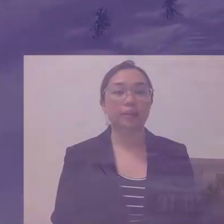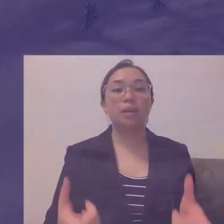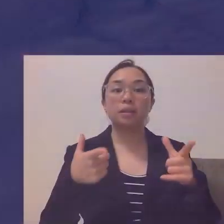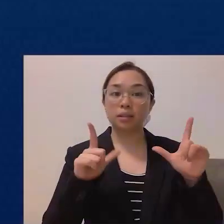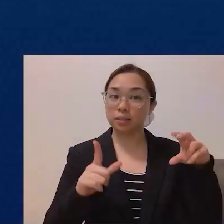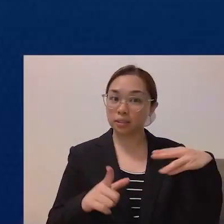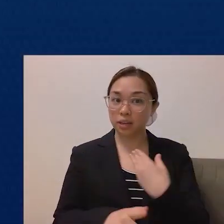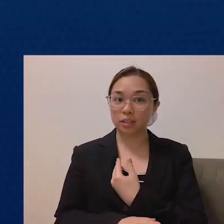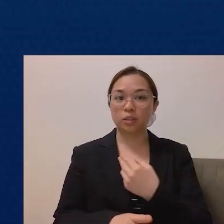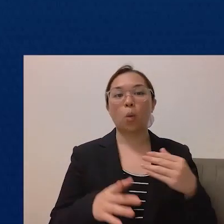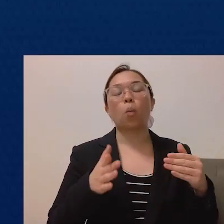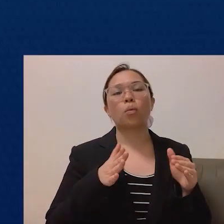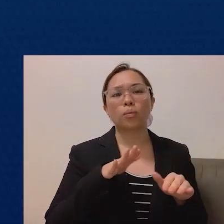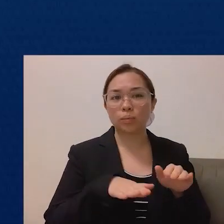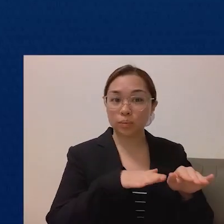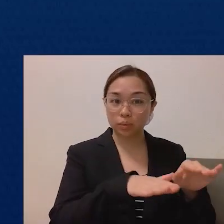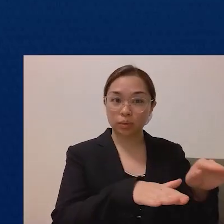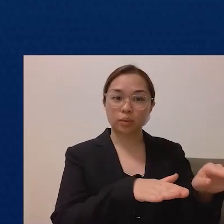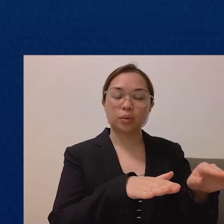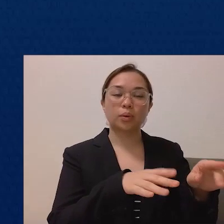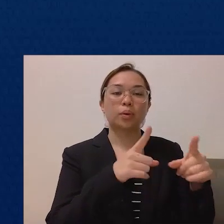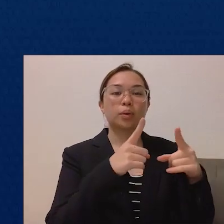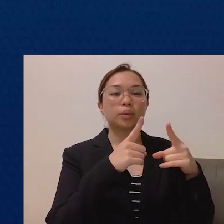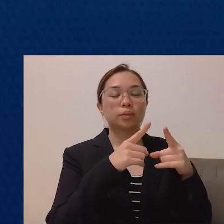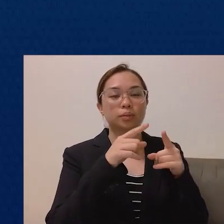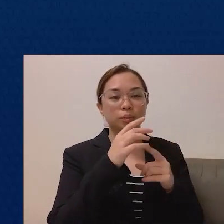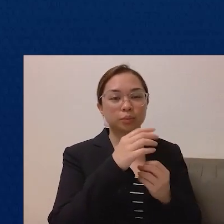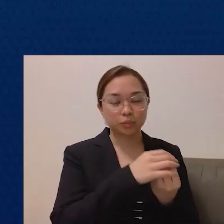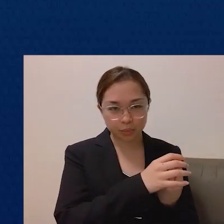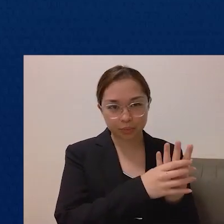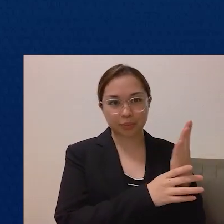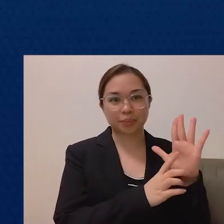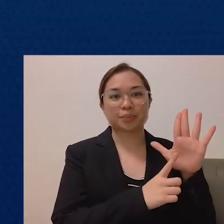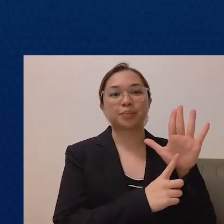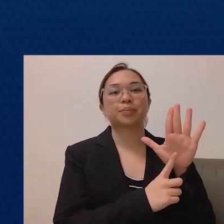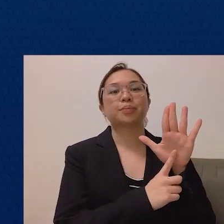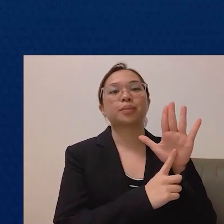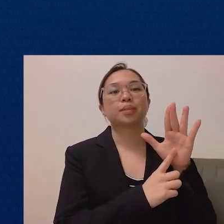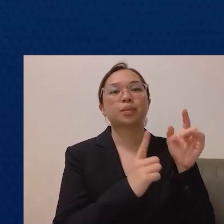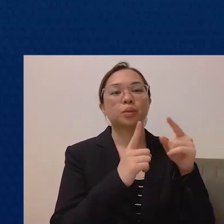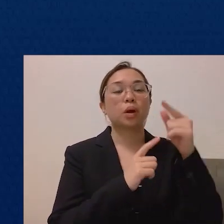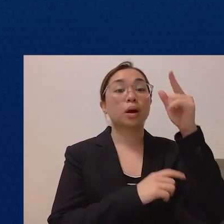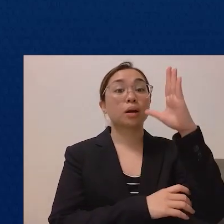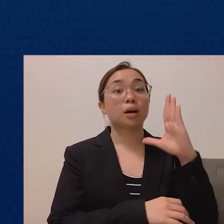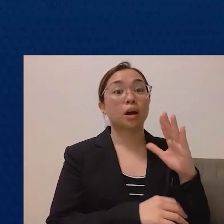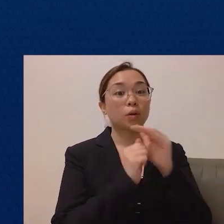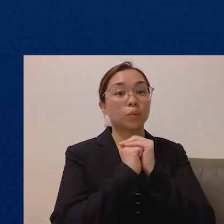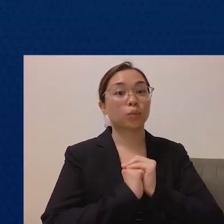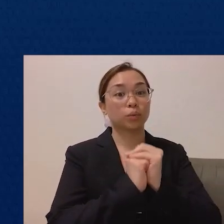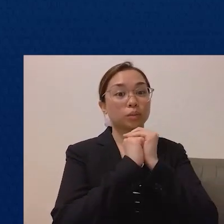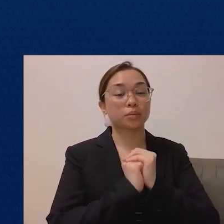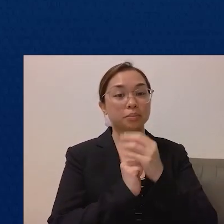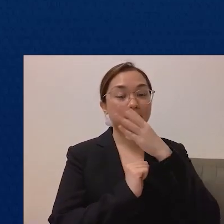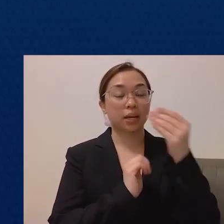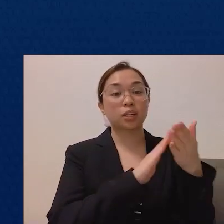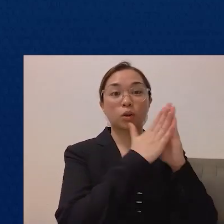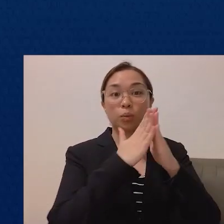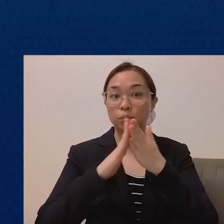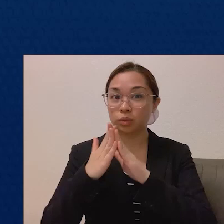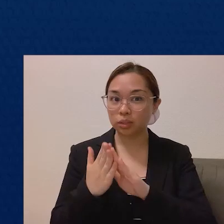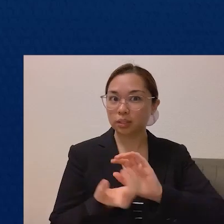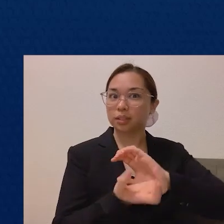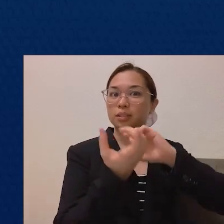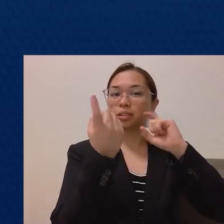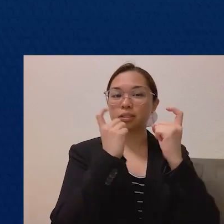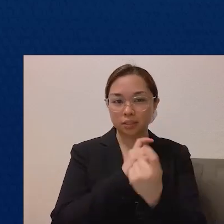Let us walk towards emerging into God-worshipping and community-changing individuals by engaging and growing with